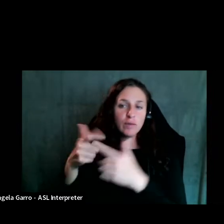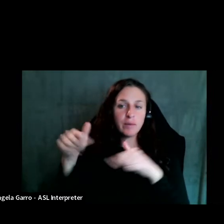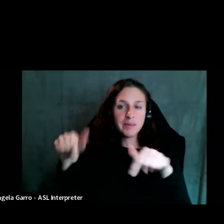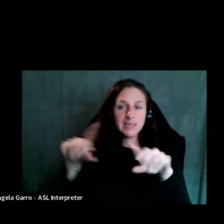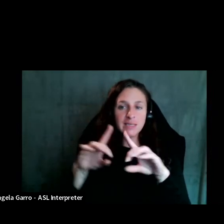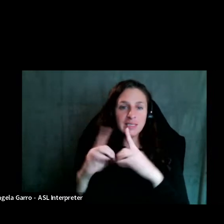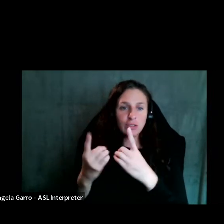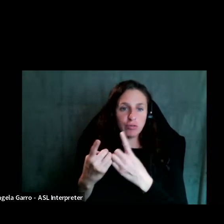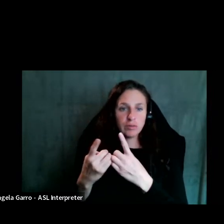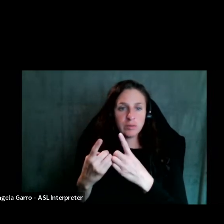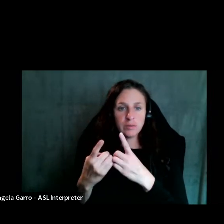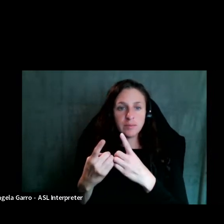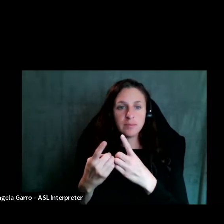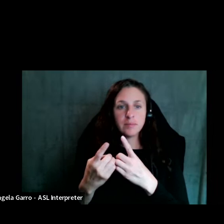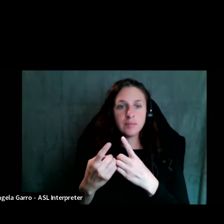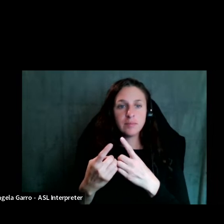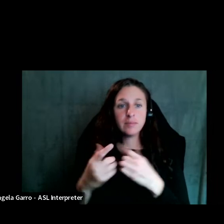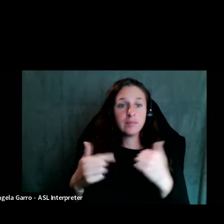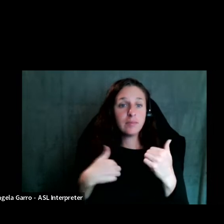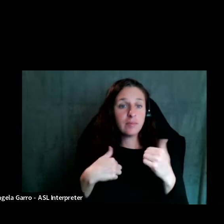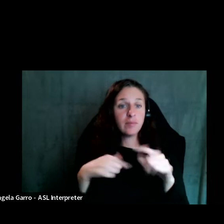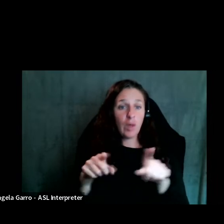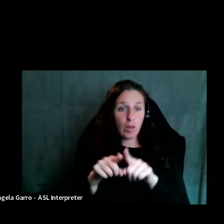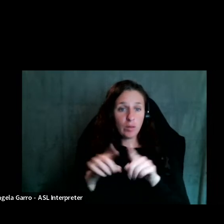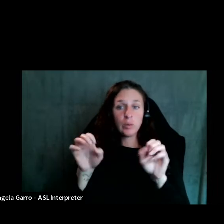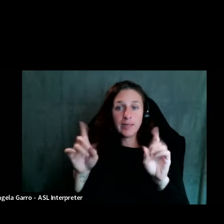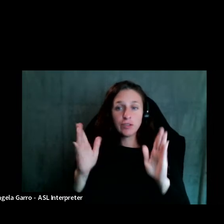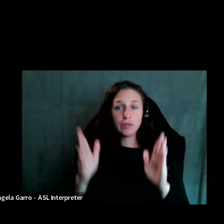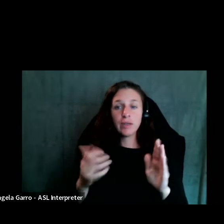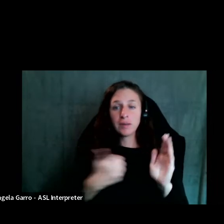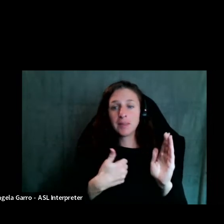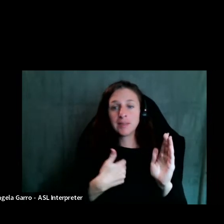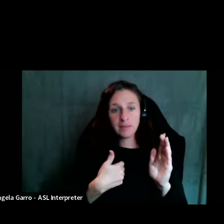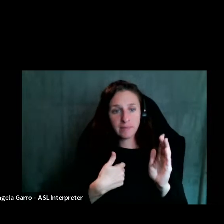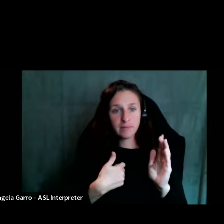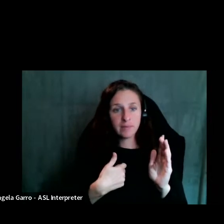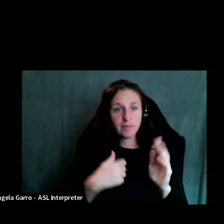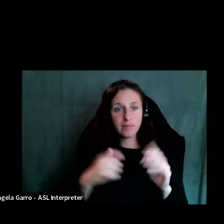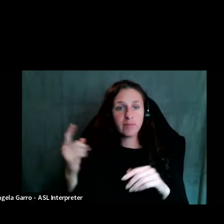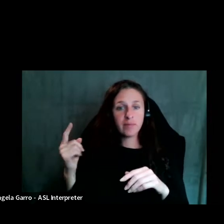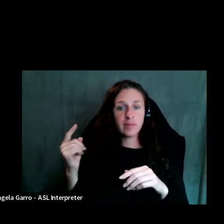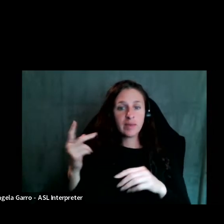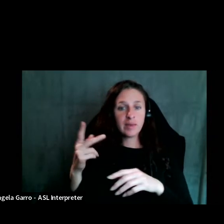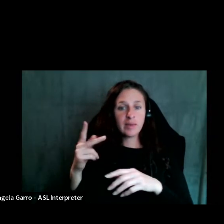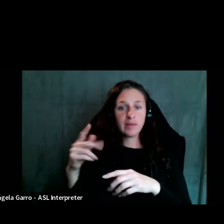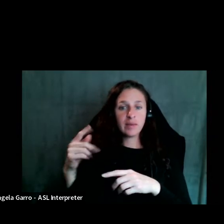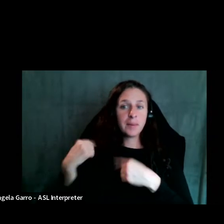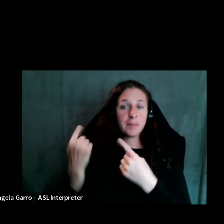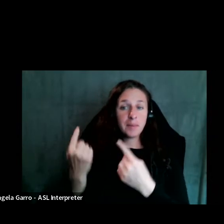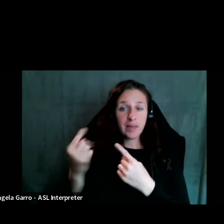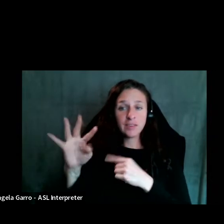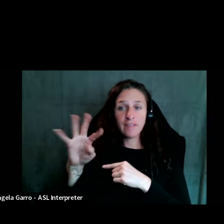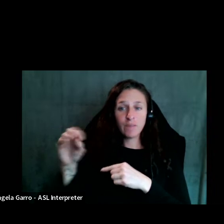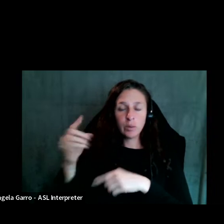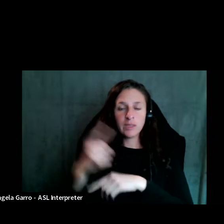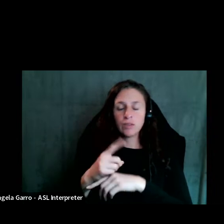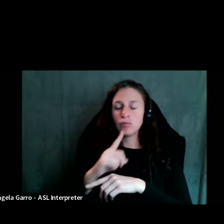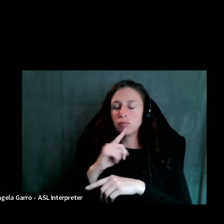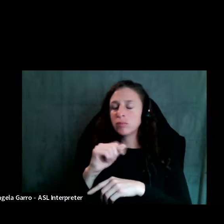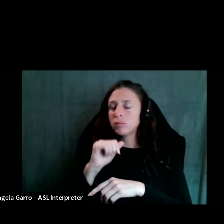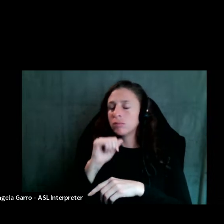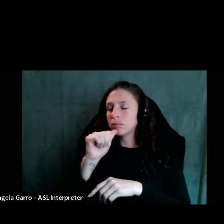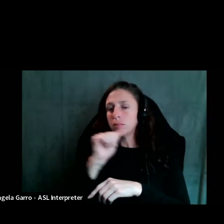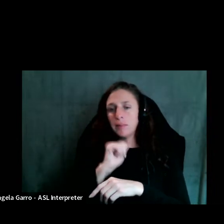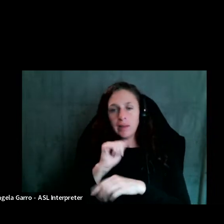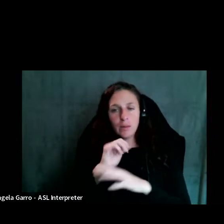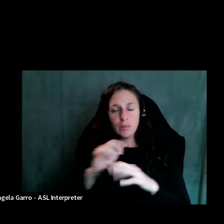district. I'm also an educator myself. The past 40 days has been an unbearable time for my